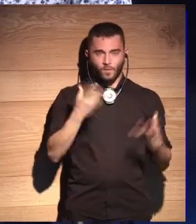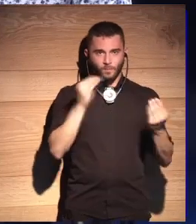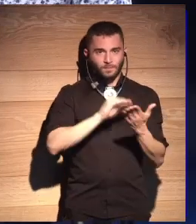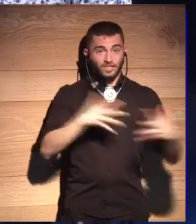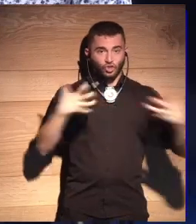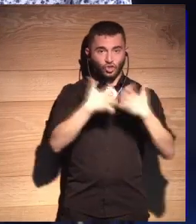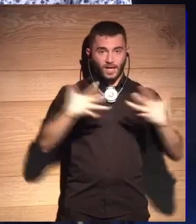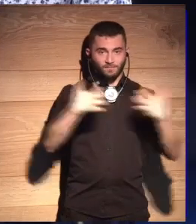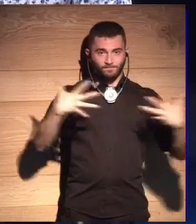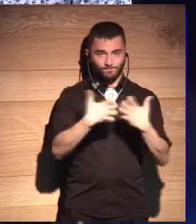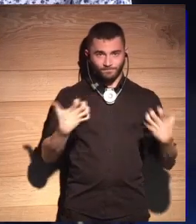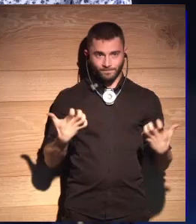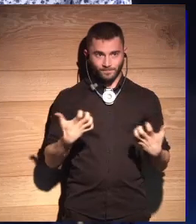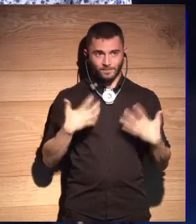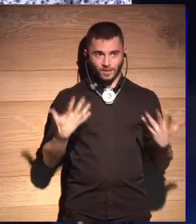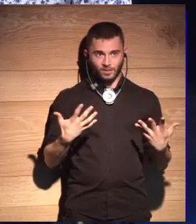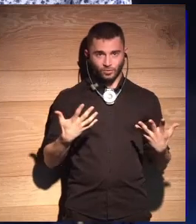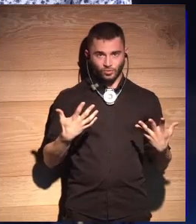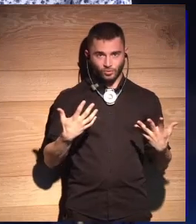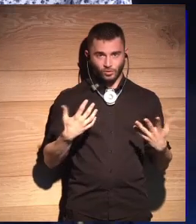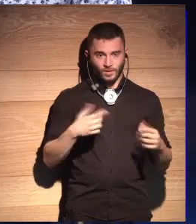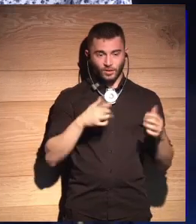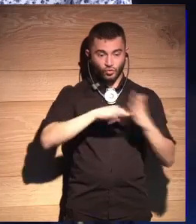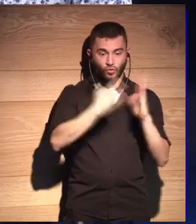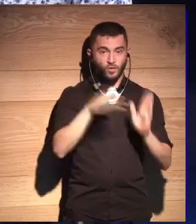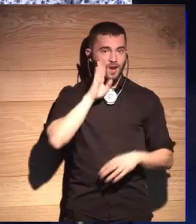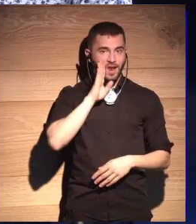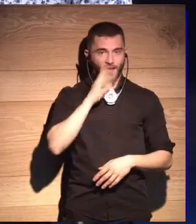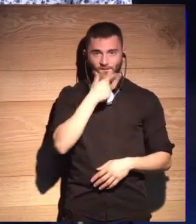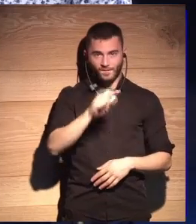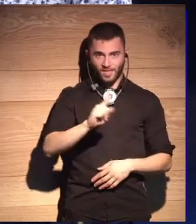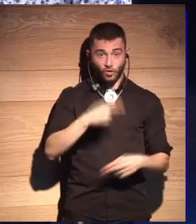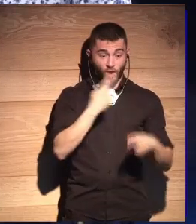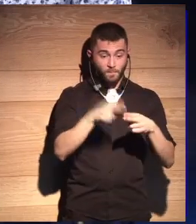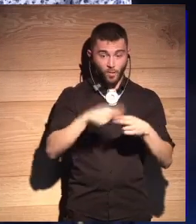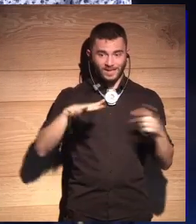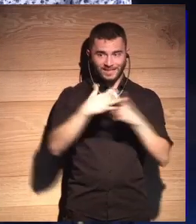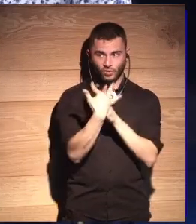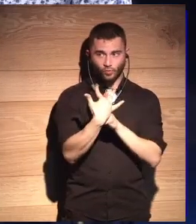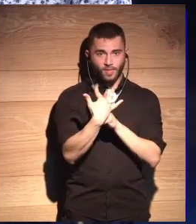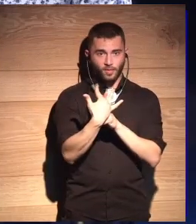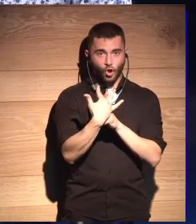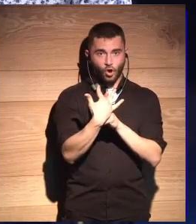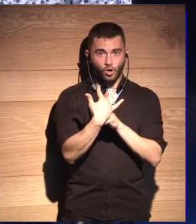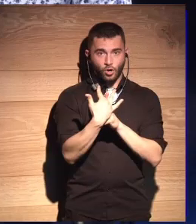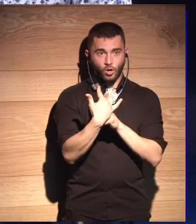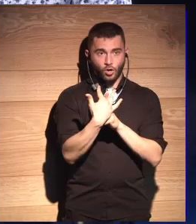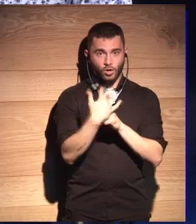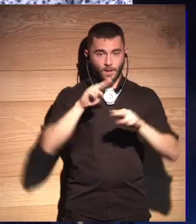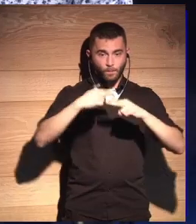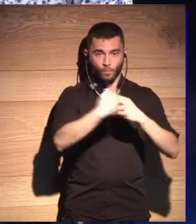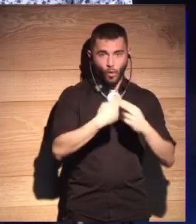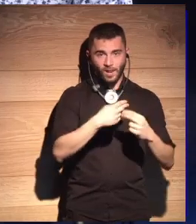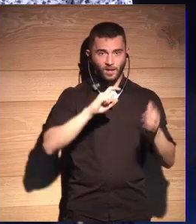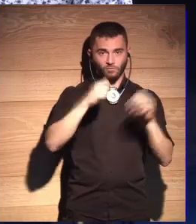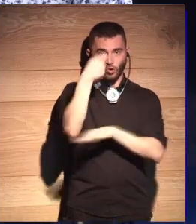Because many of them are crashing against each other, and recollocating all this is not simple, not a simple task, and